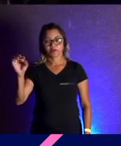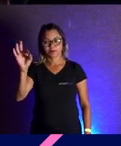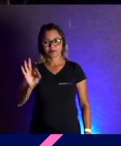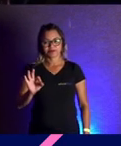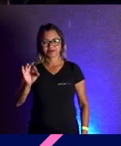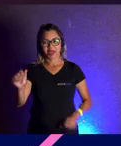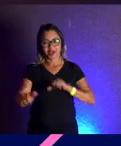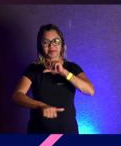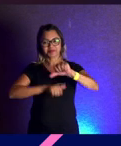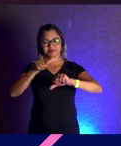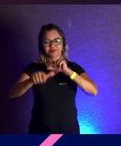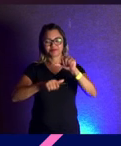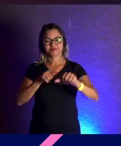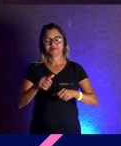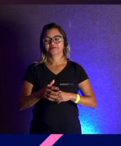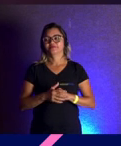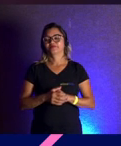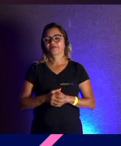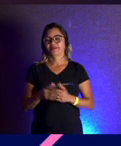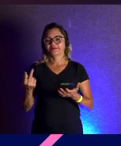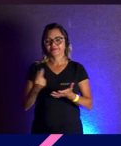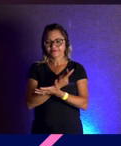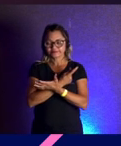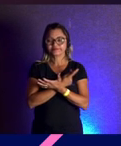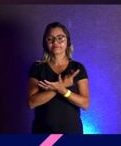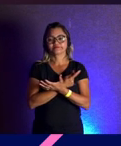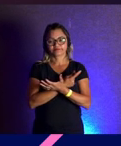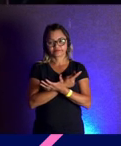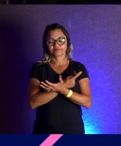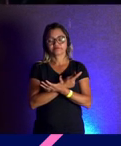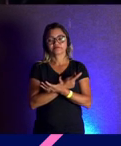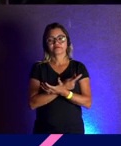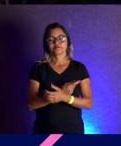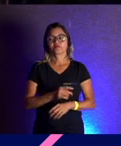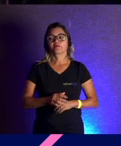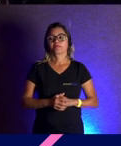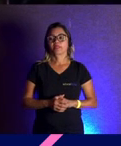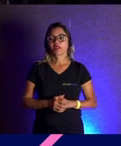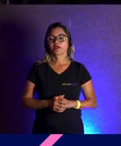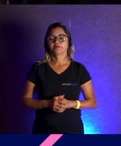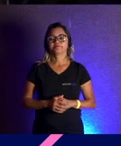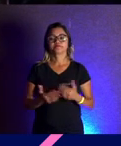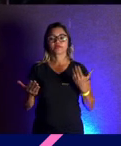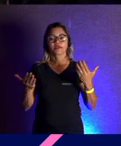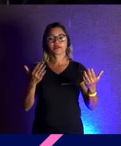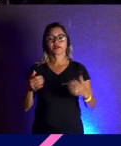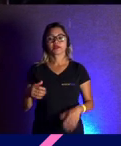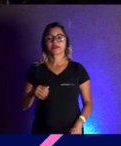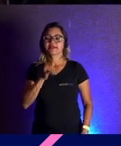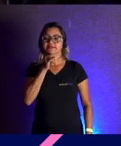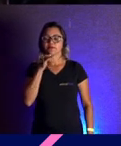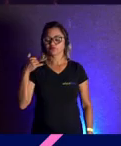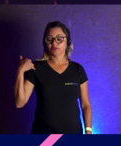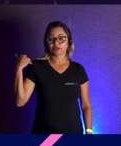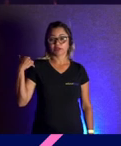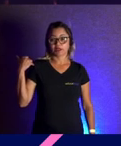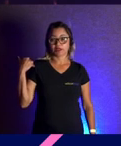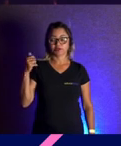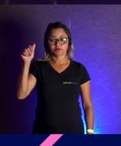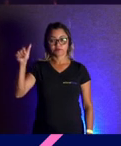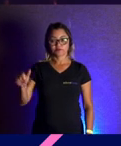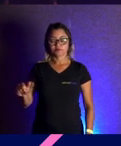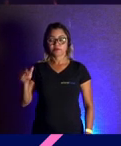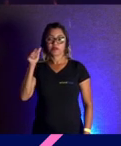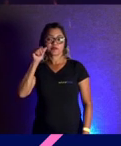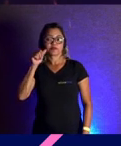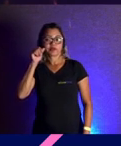were analyzing sex because you would have changed it. But if let's say you were analyzing age, and the age of the women in the victim in the data set is much younger